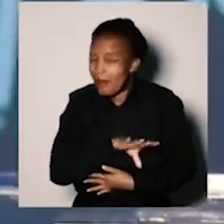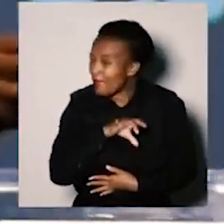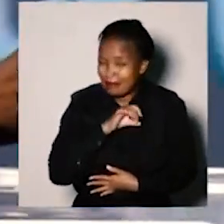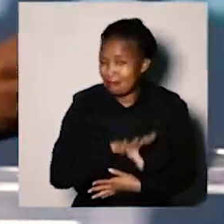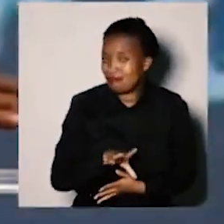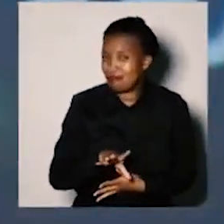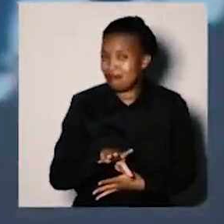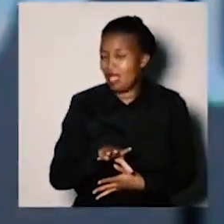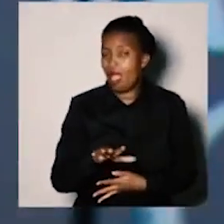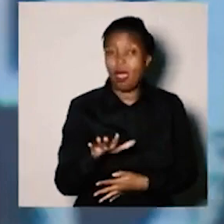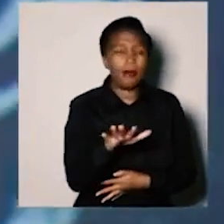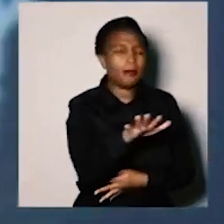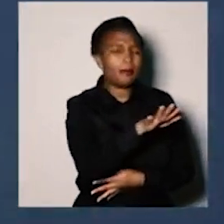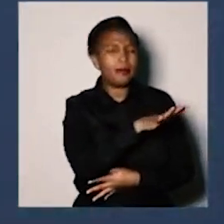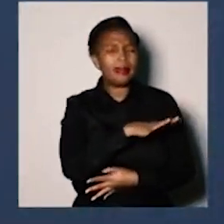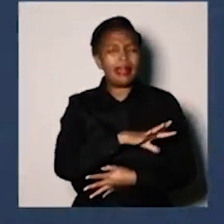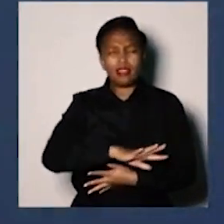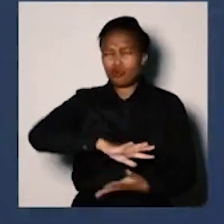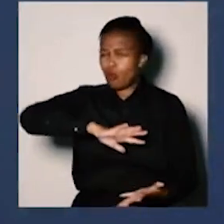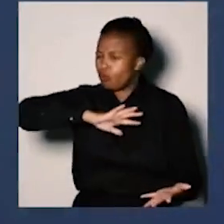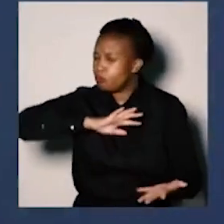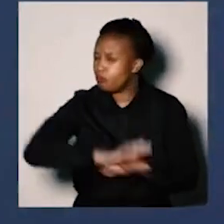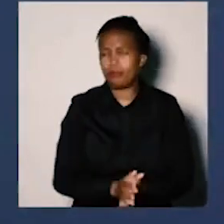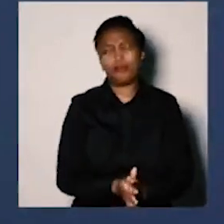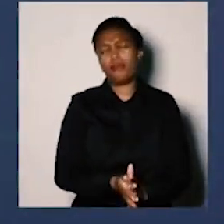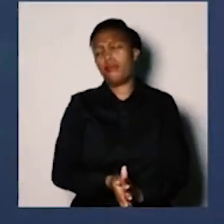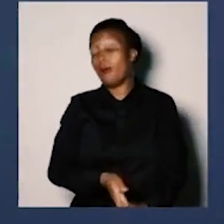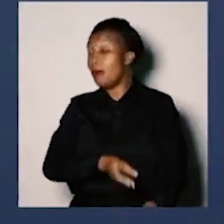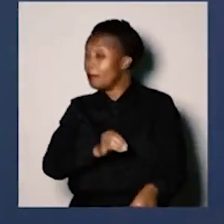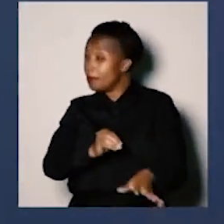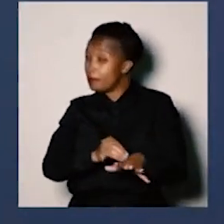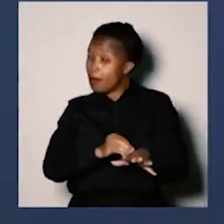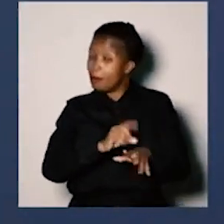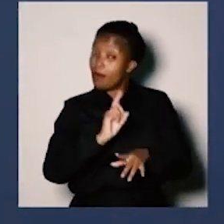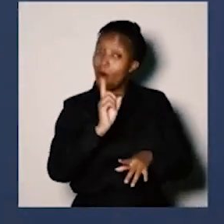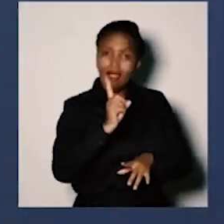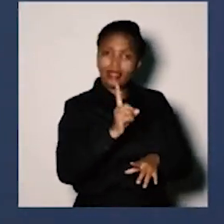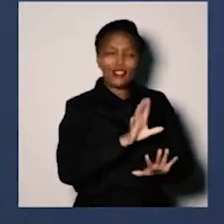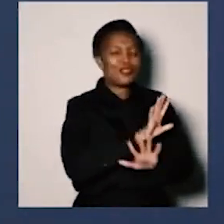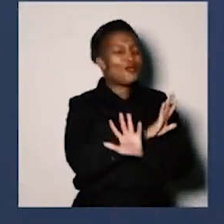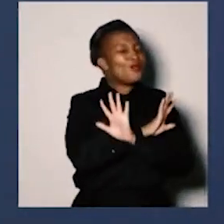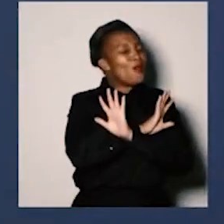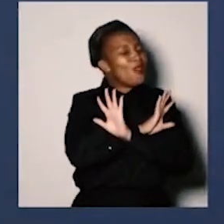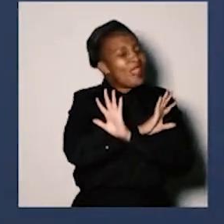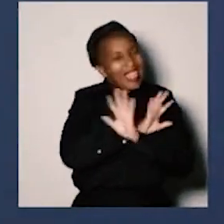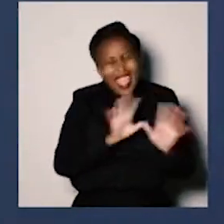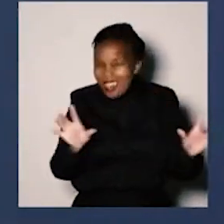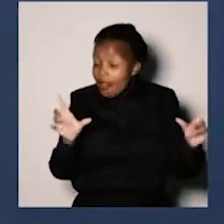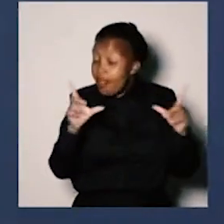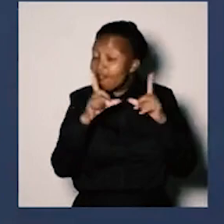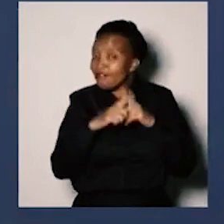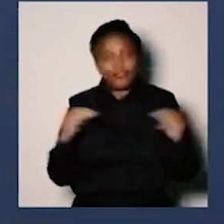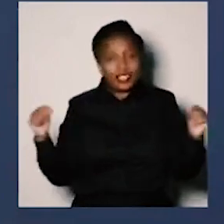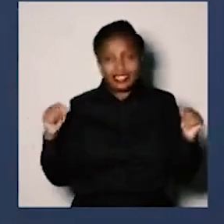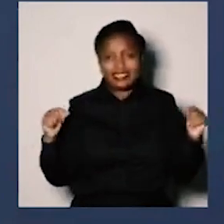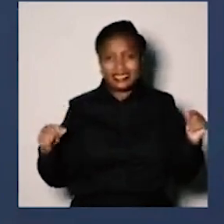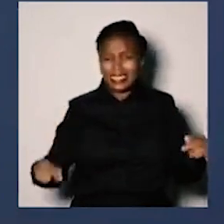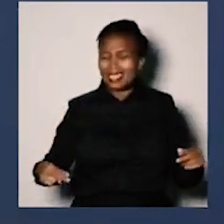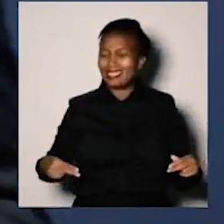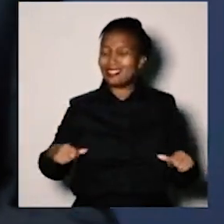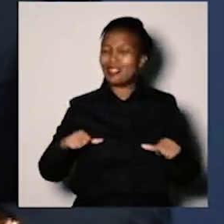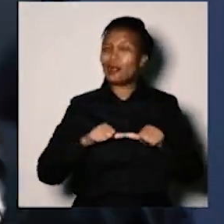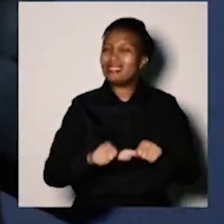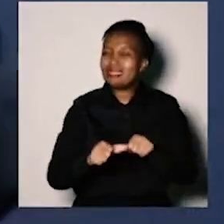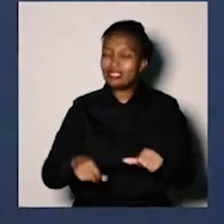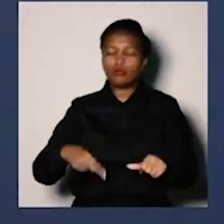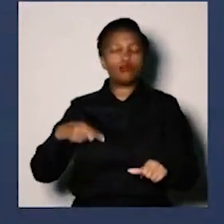It's a place of destruction. But the problem is, you don't ever get finished. You live